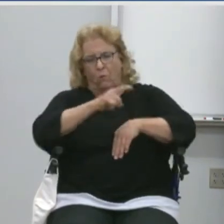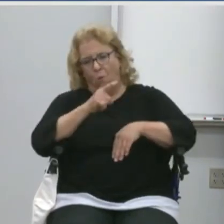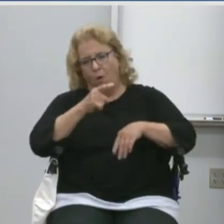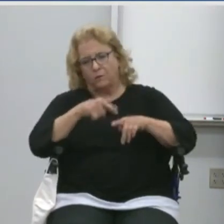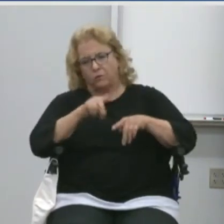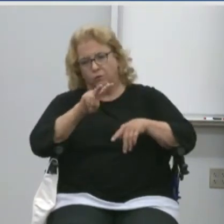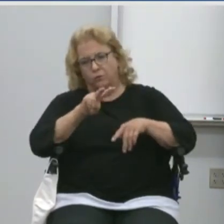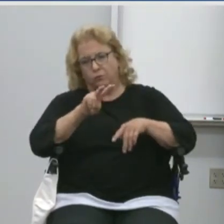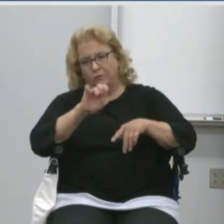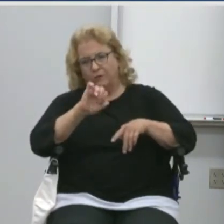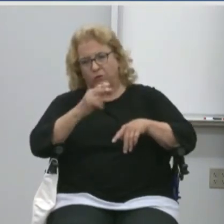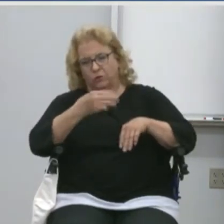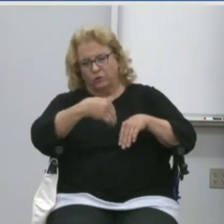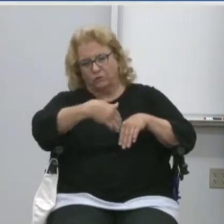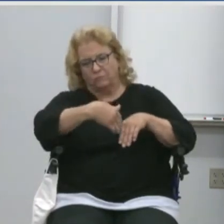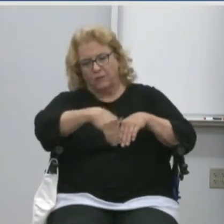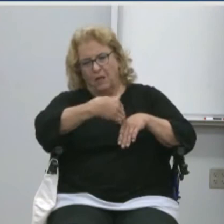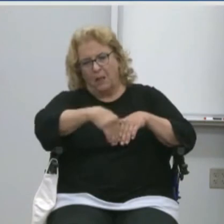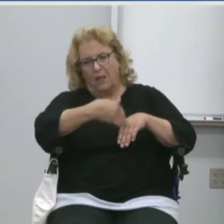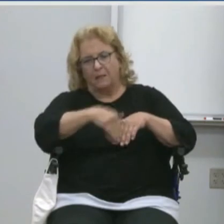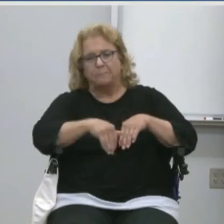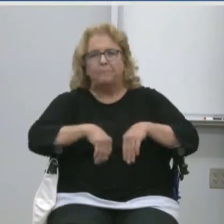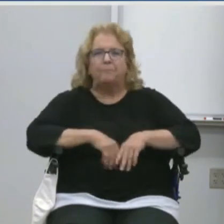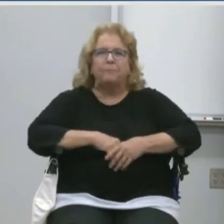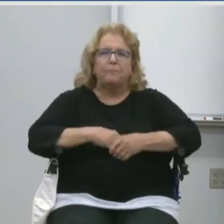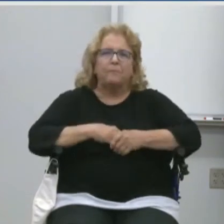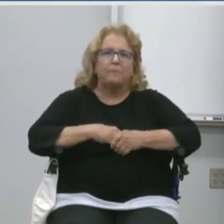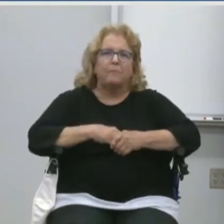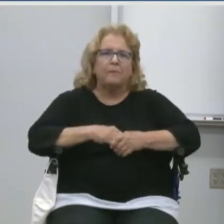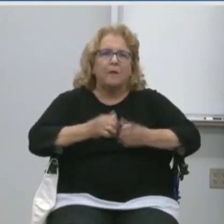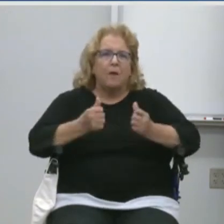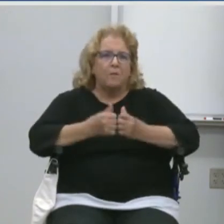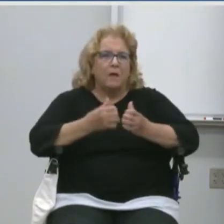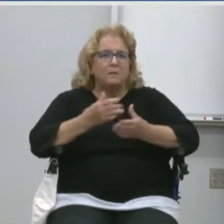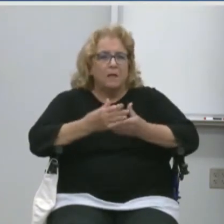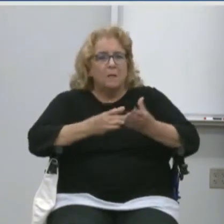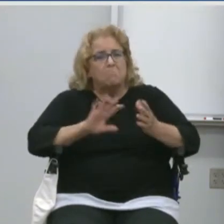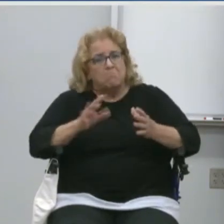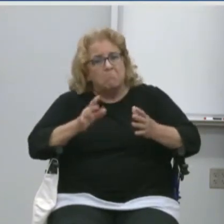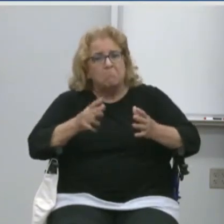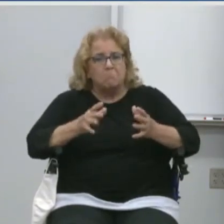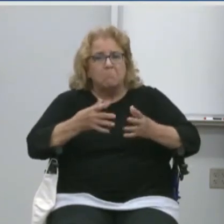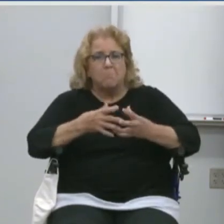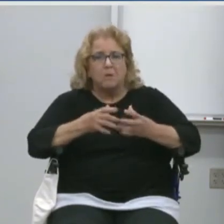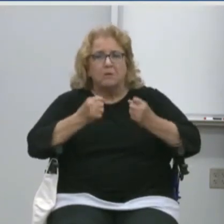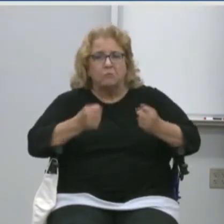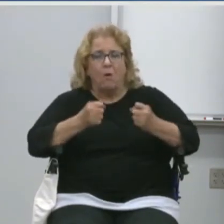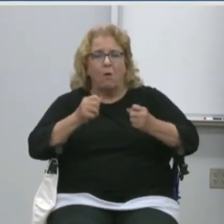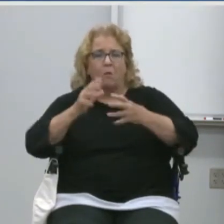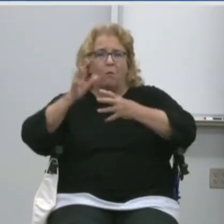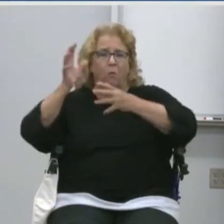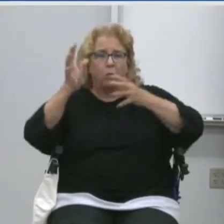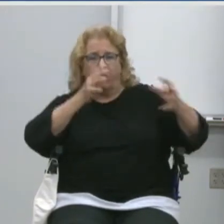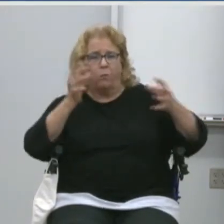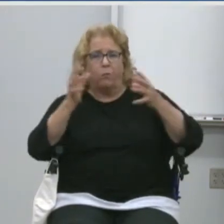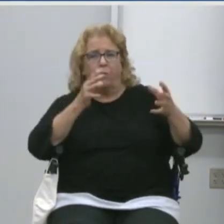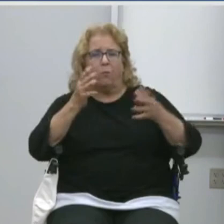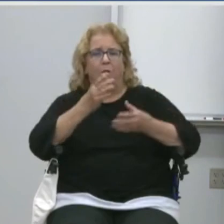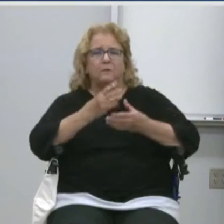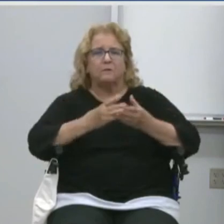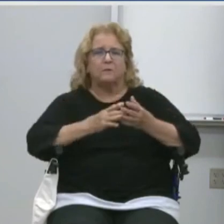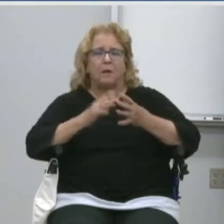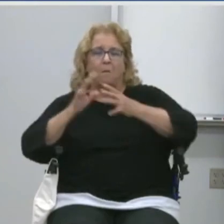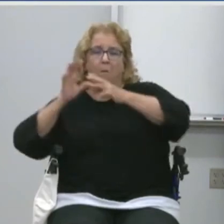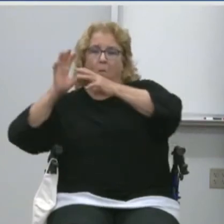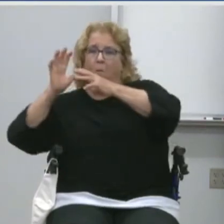inland. So with that, obviously we've got some pretty gusty, sustained winds and also some large gusts